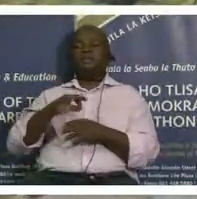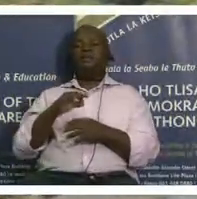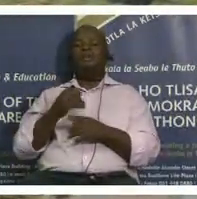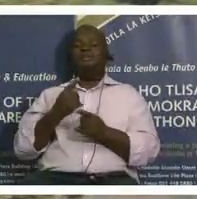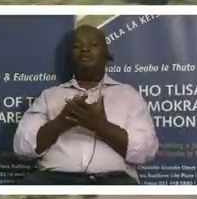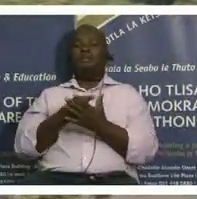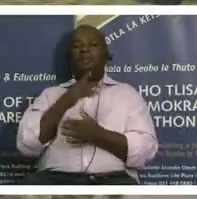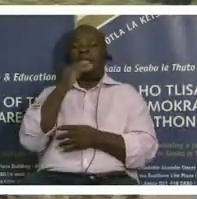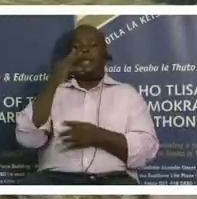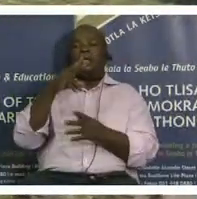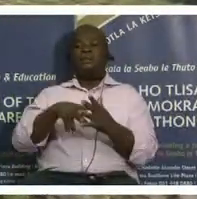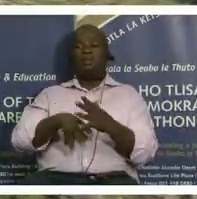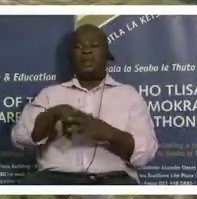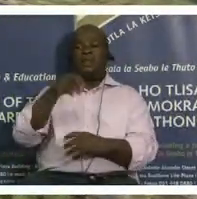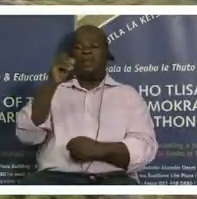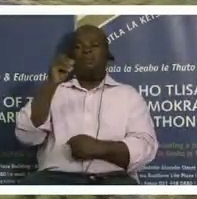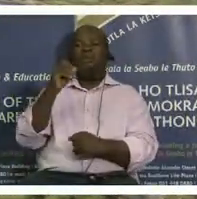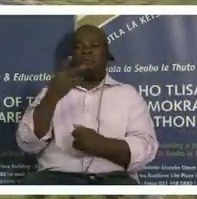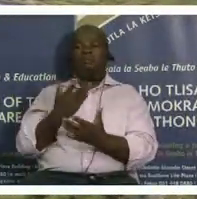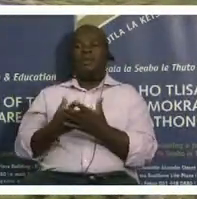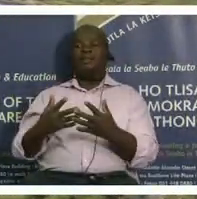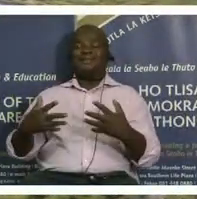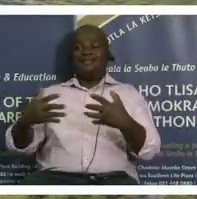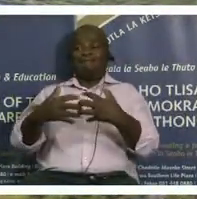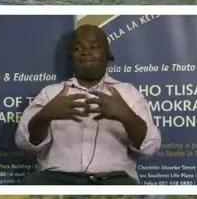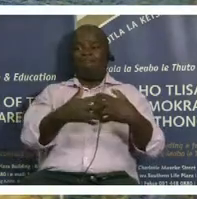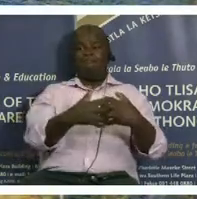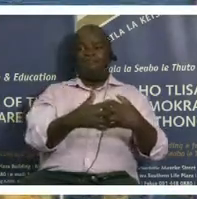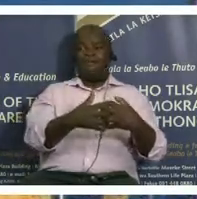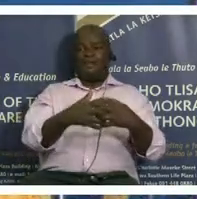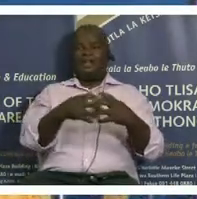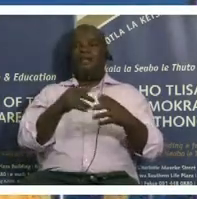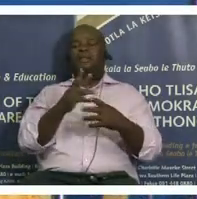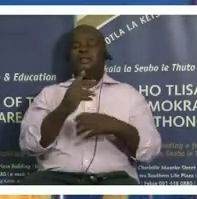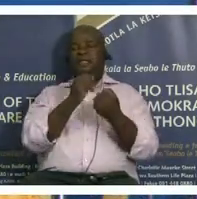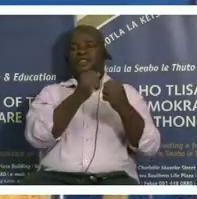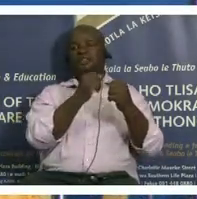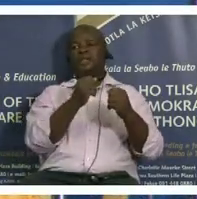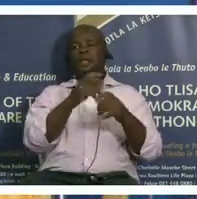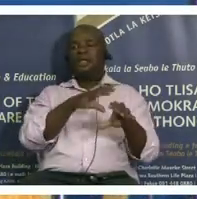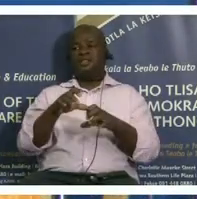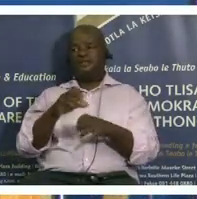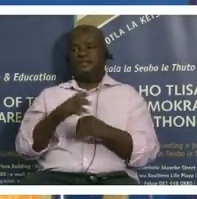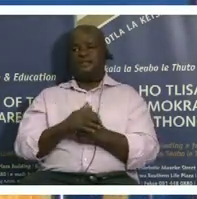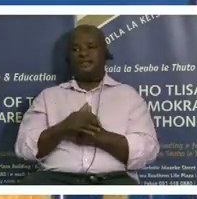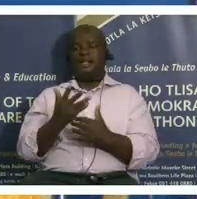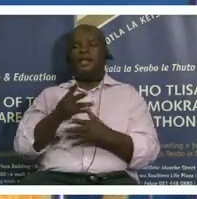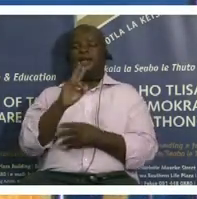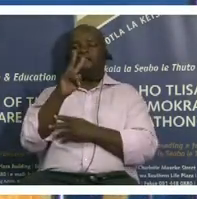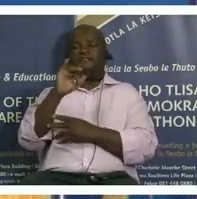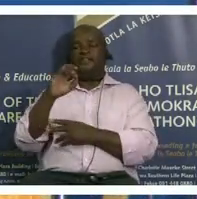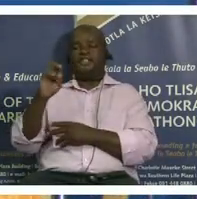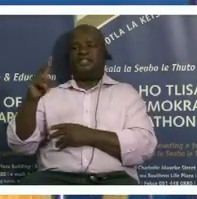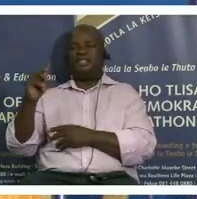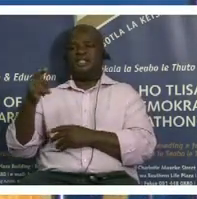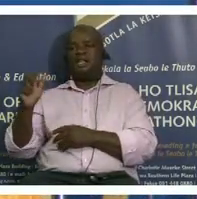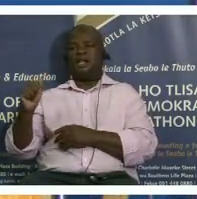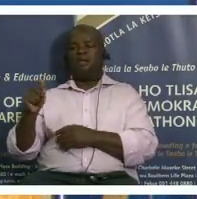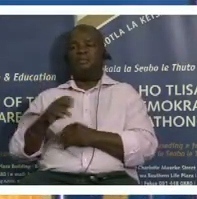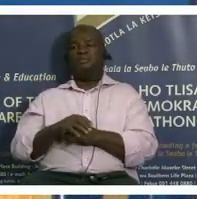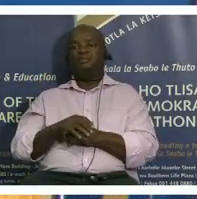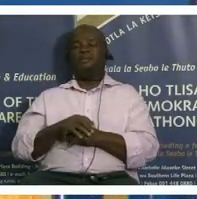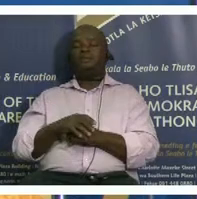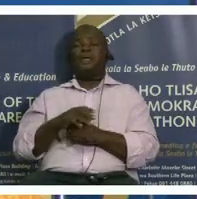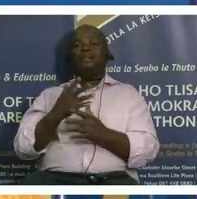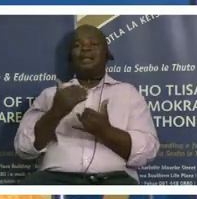extraction and related industrial in the Virginia area. The Tabanchu smelter